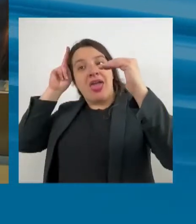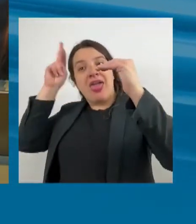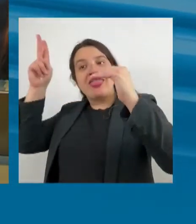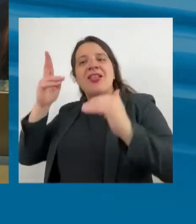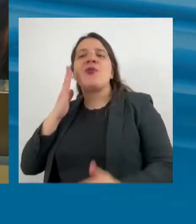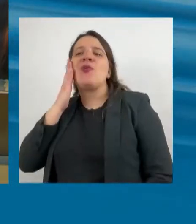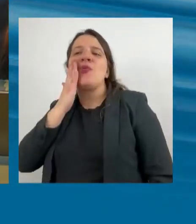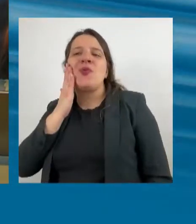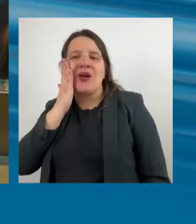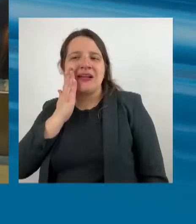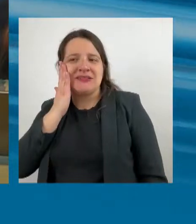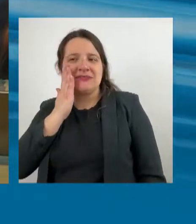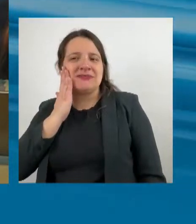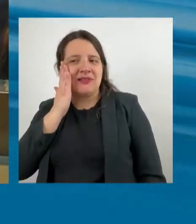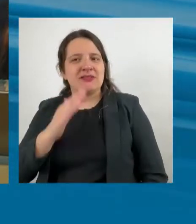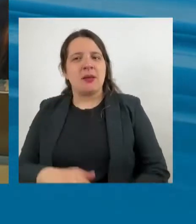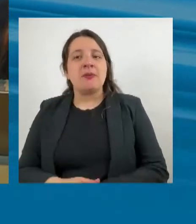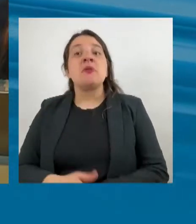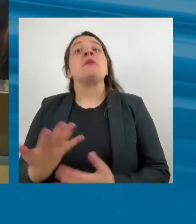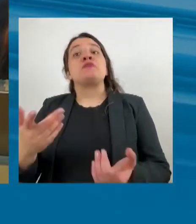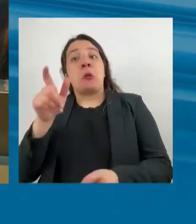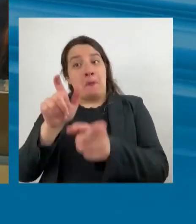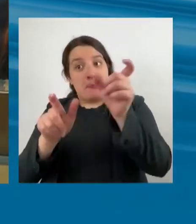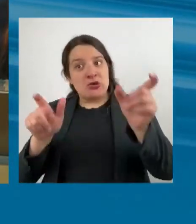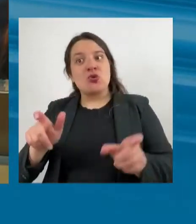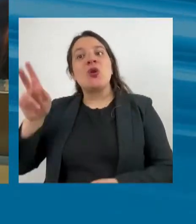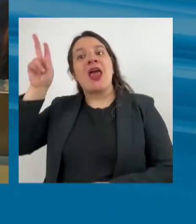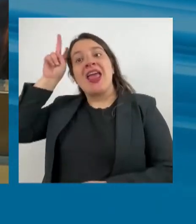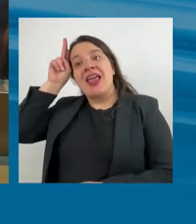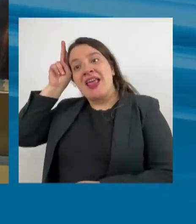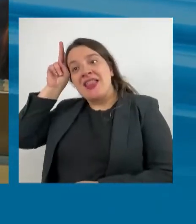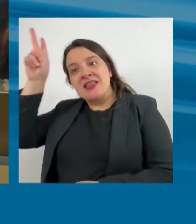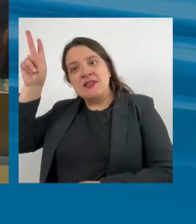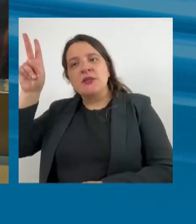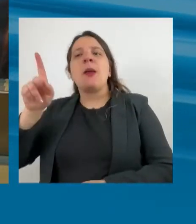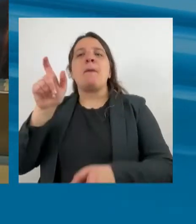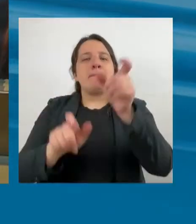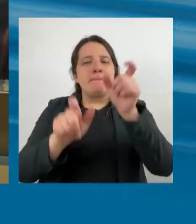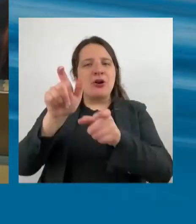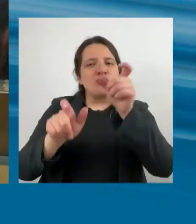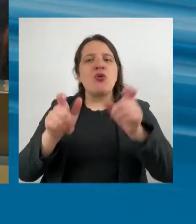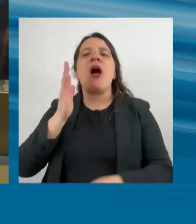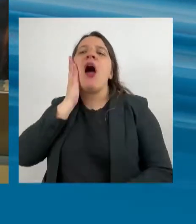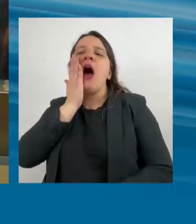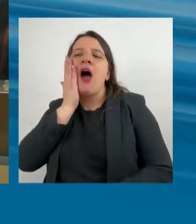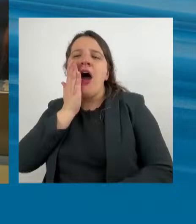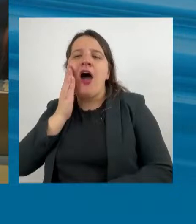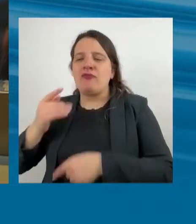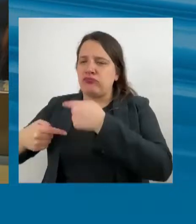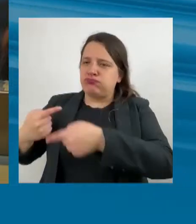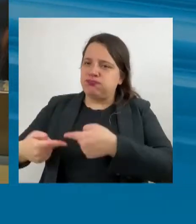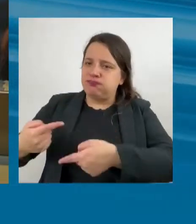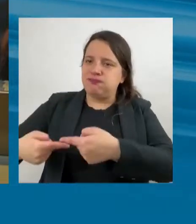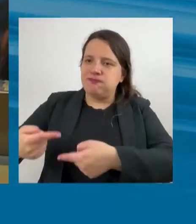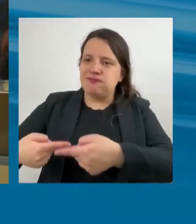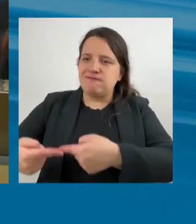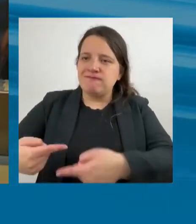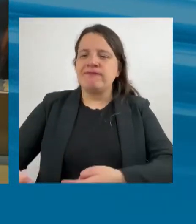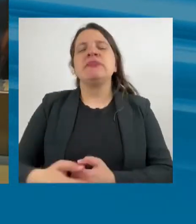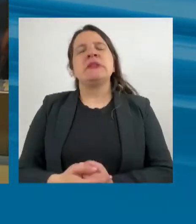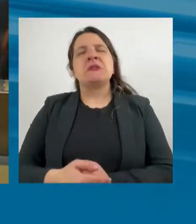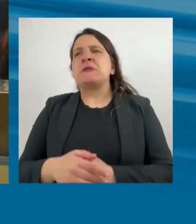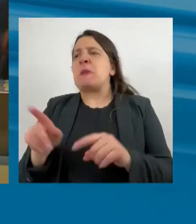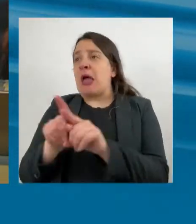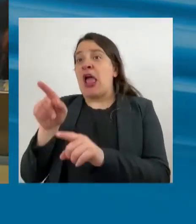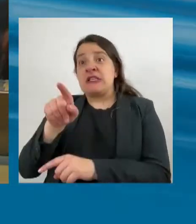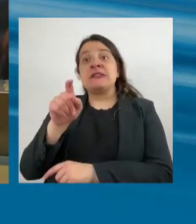and racial inequalities. I mean the indigenous population and the Afro-descendant population. And because of the same